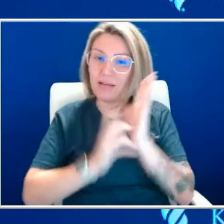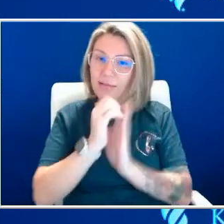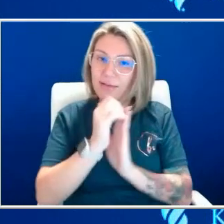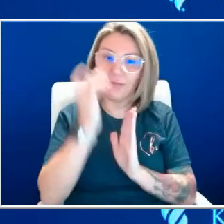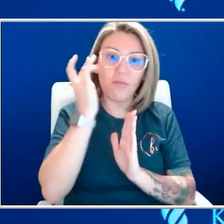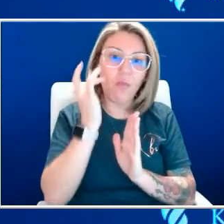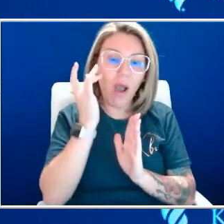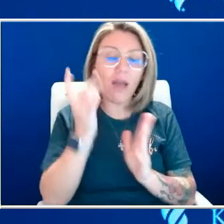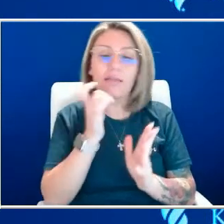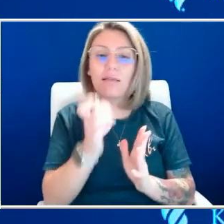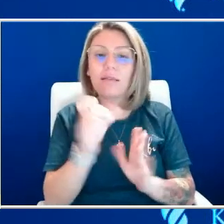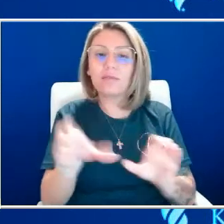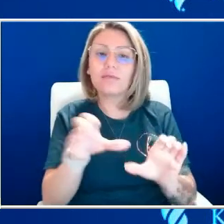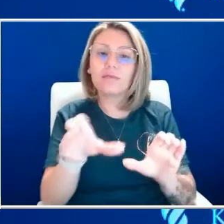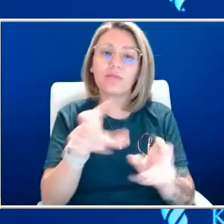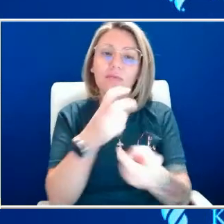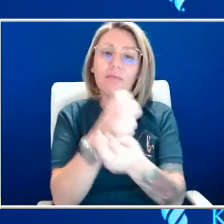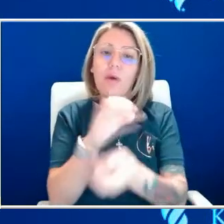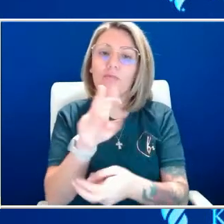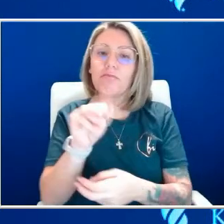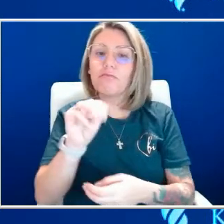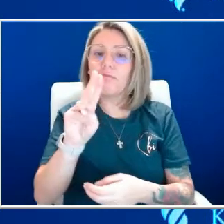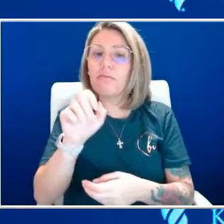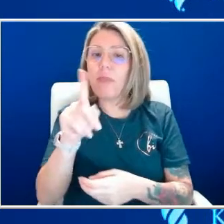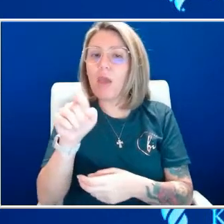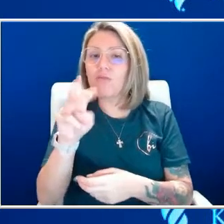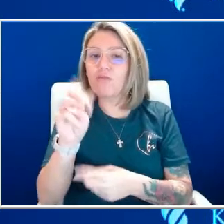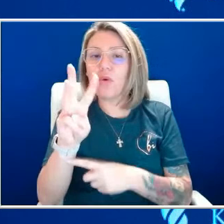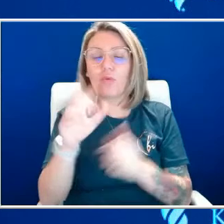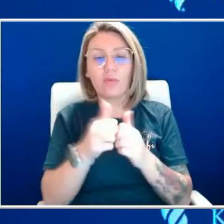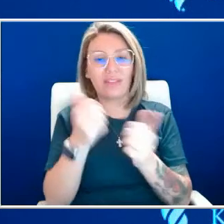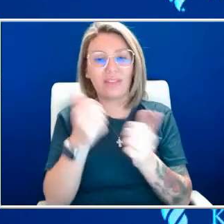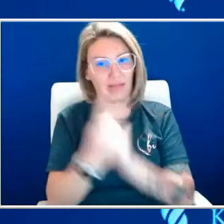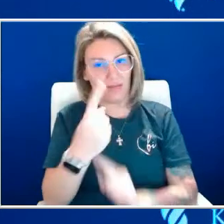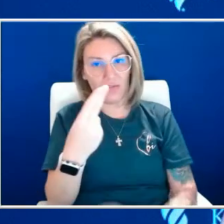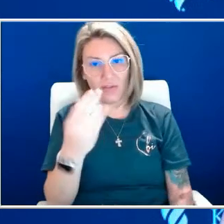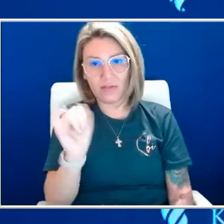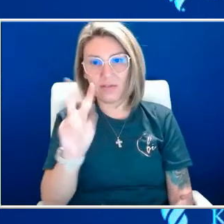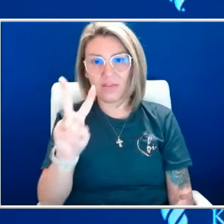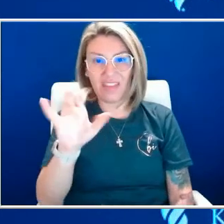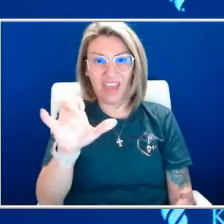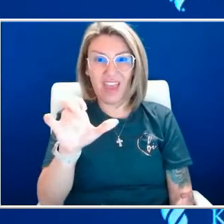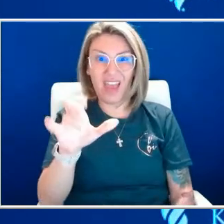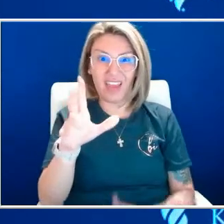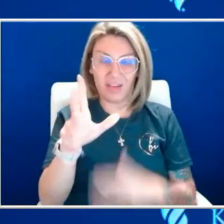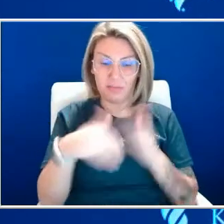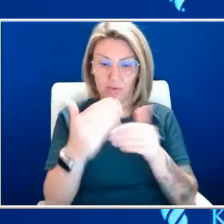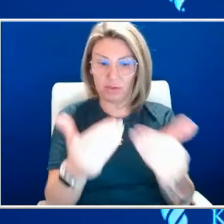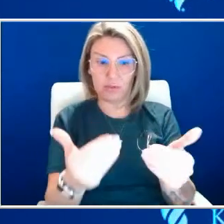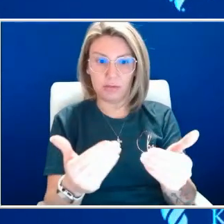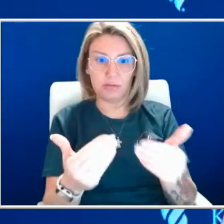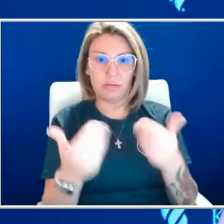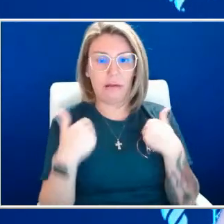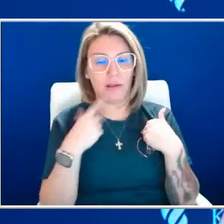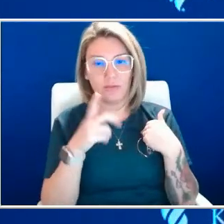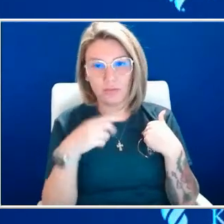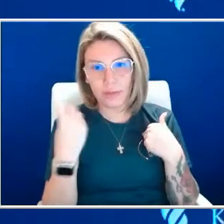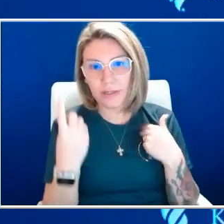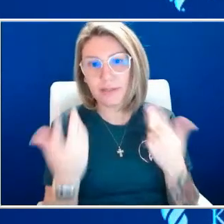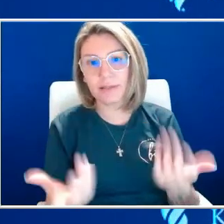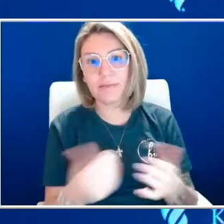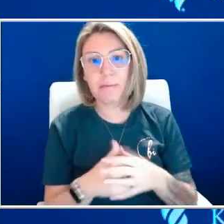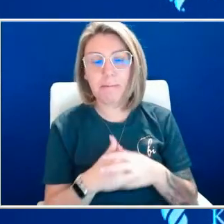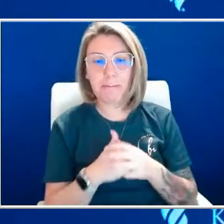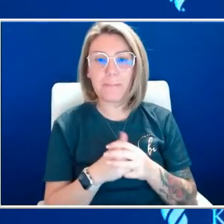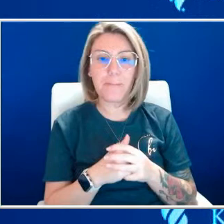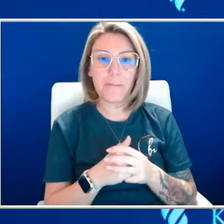marrow transplant for everybody with HIV? Well, that procedure in itself carries the risk. You have a depletion